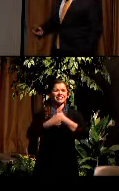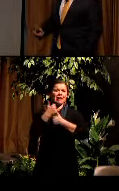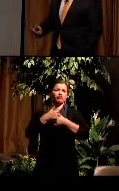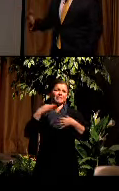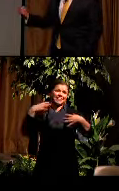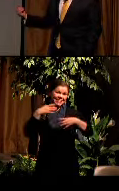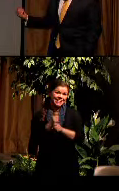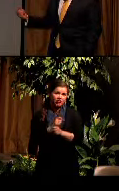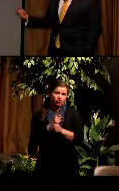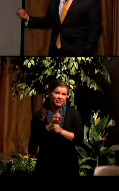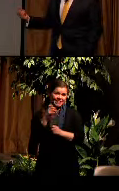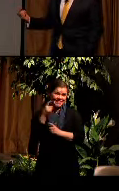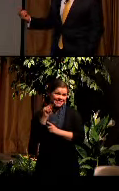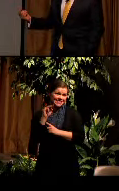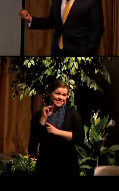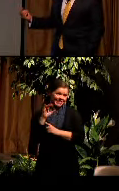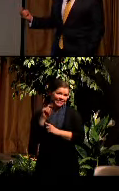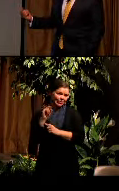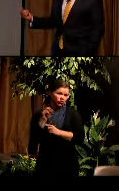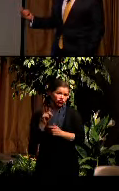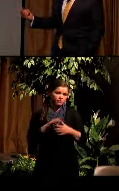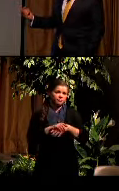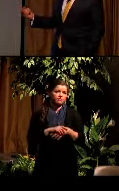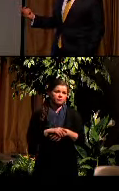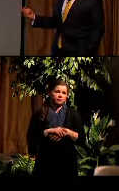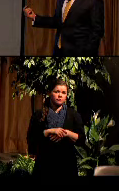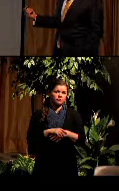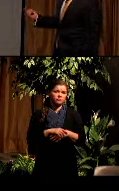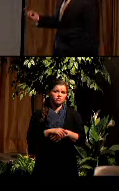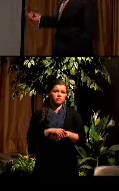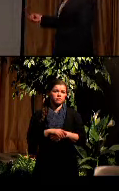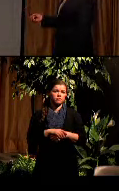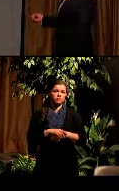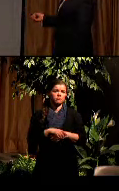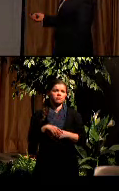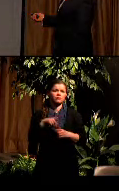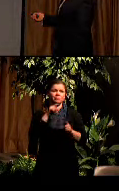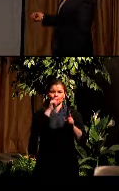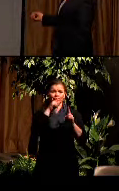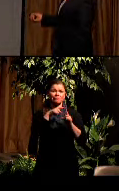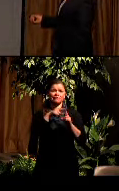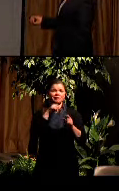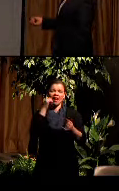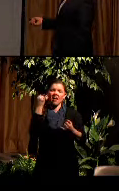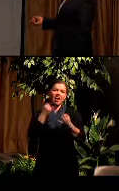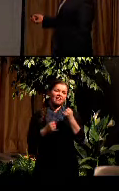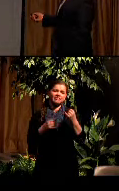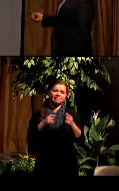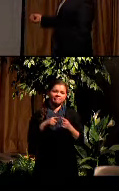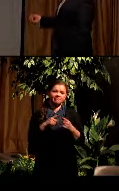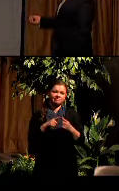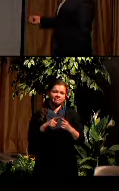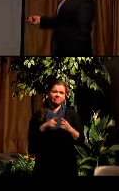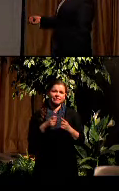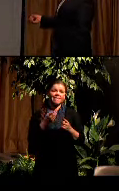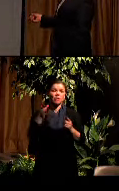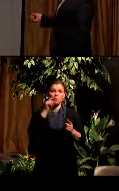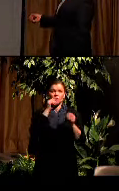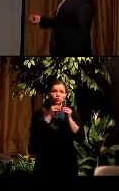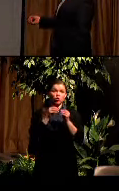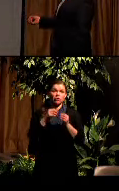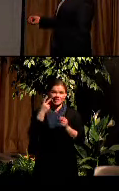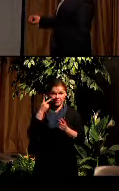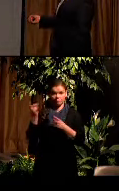I'm here to tell you that the passenger pigeon wasn't the last species to go extinct. There have been several others. For example, the Carolina parakeet.